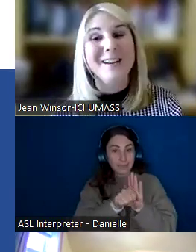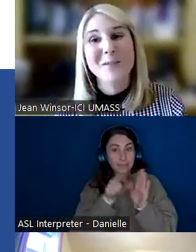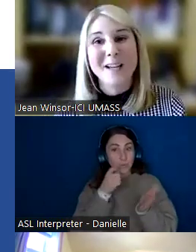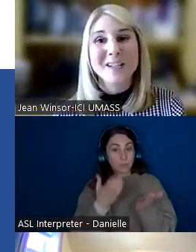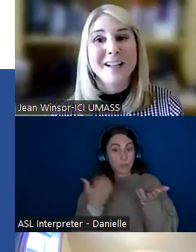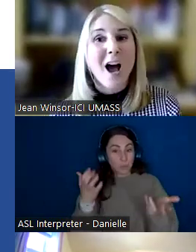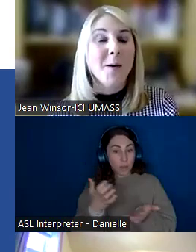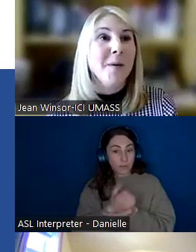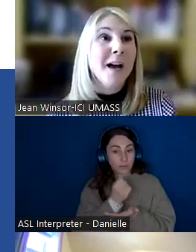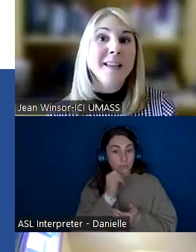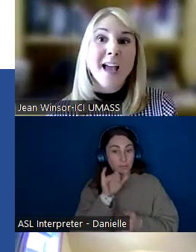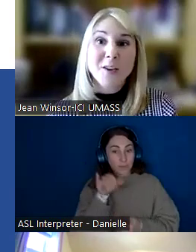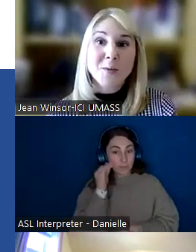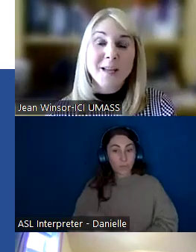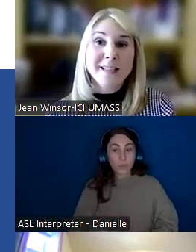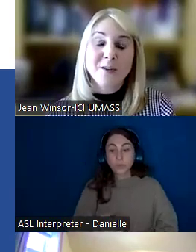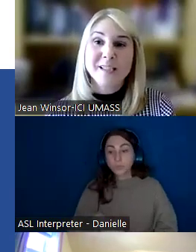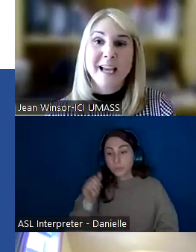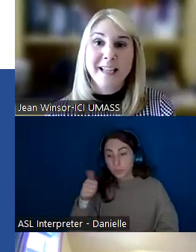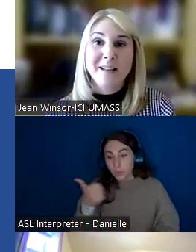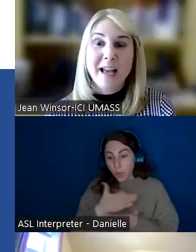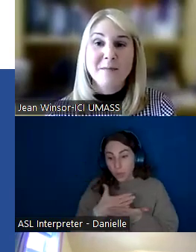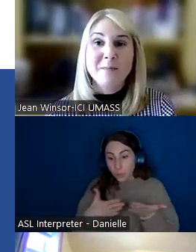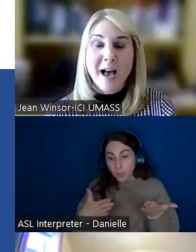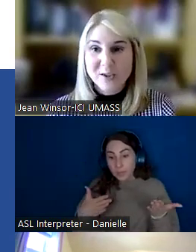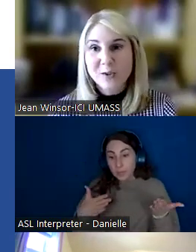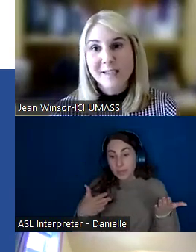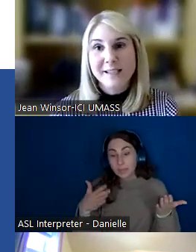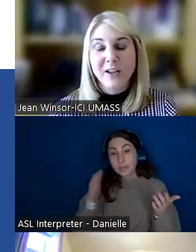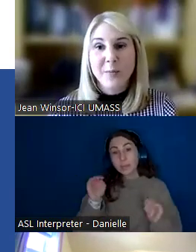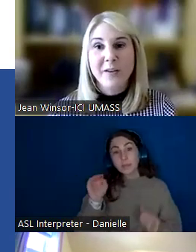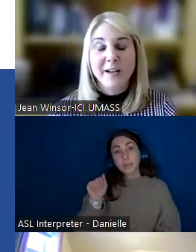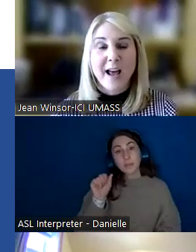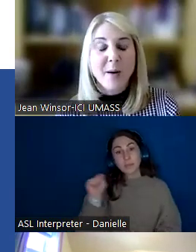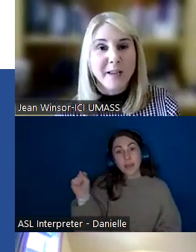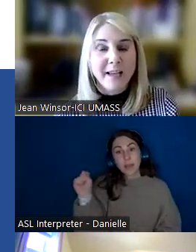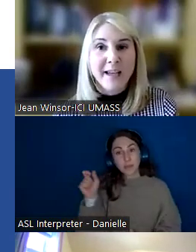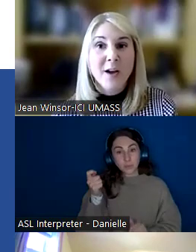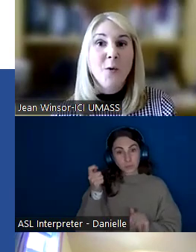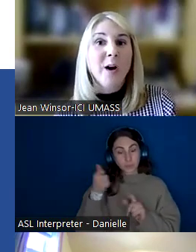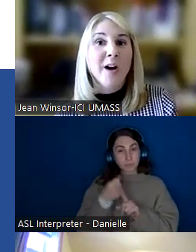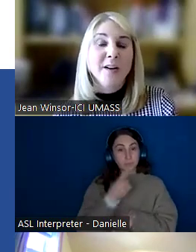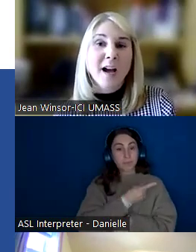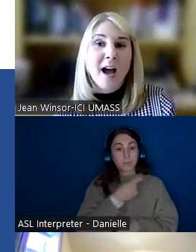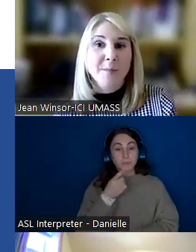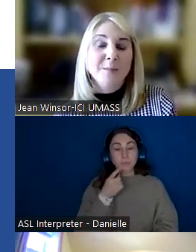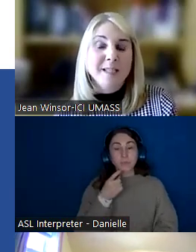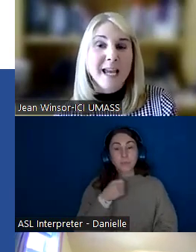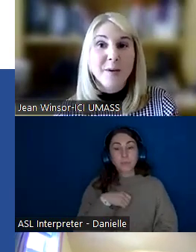use that information. The other piece I would just say, like, and Massachusetts is a little bit of an anomaly